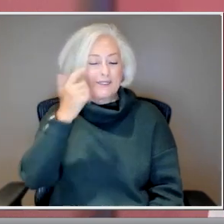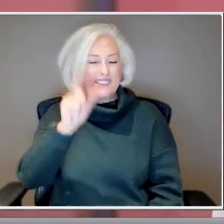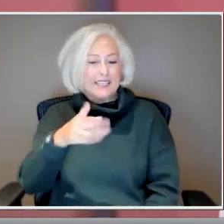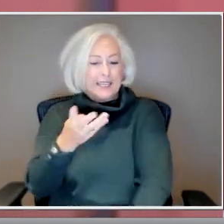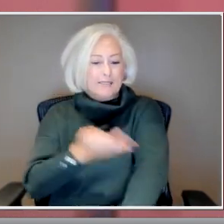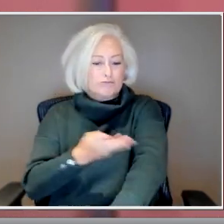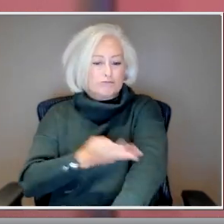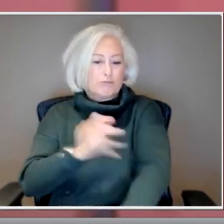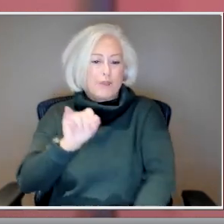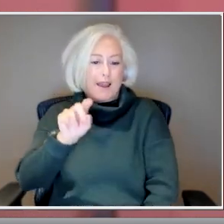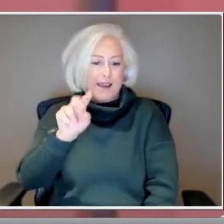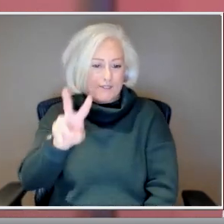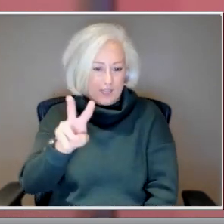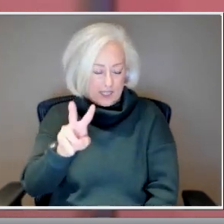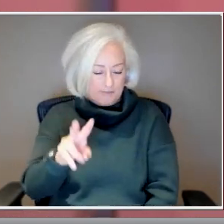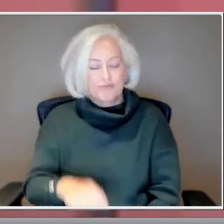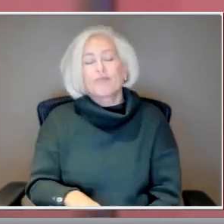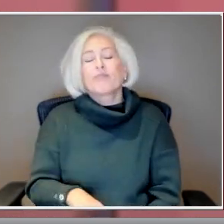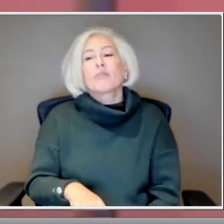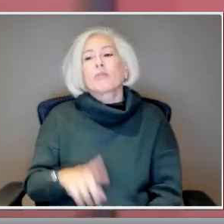a hangover, right? So